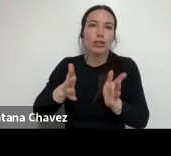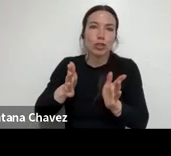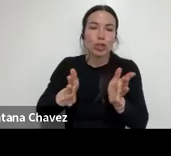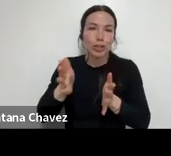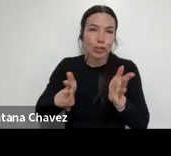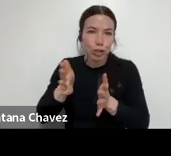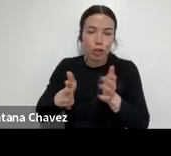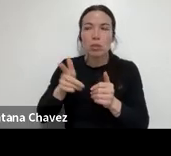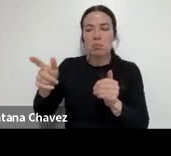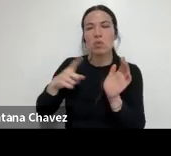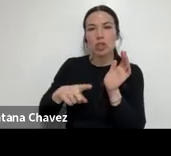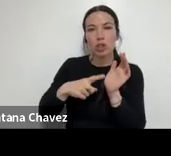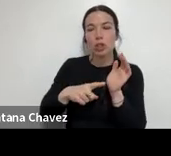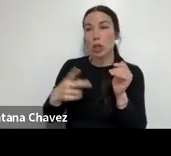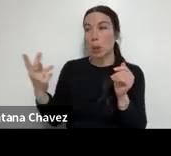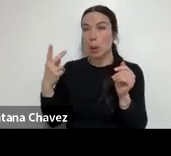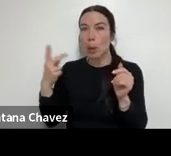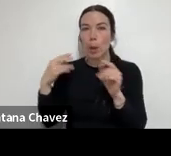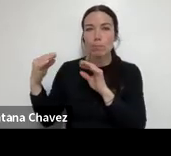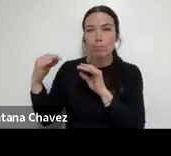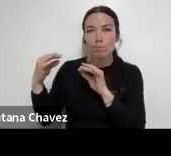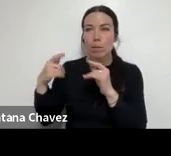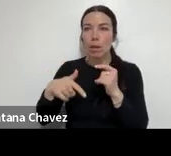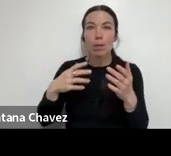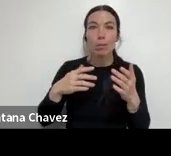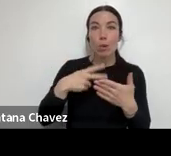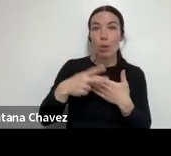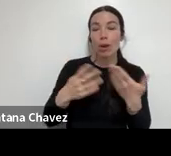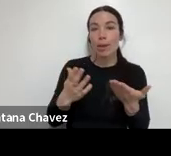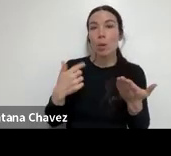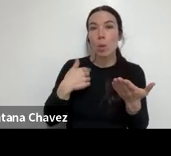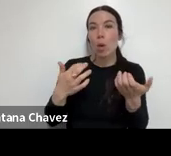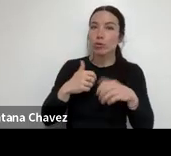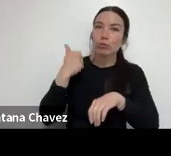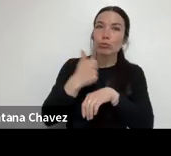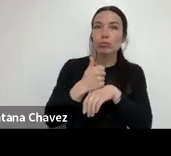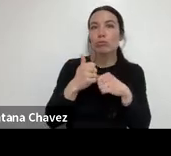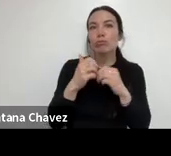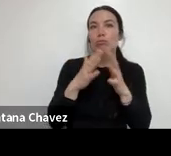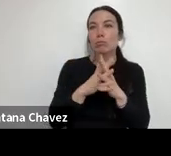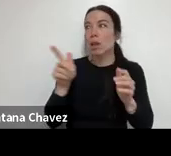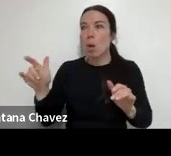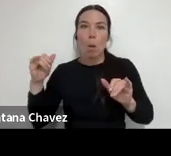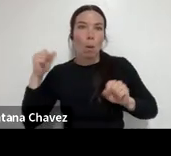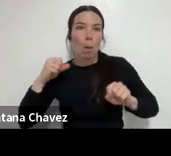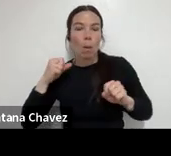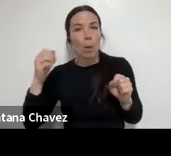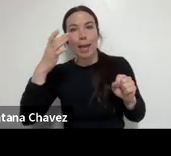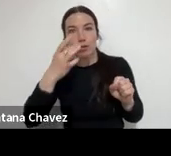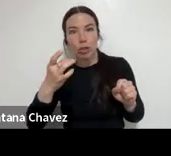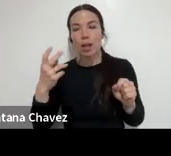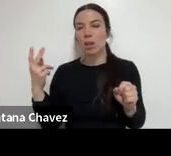of setting up this program. He was very interested, and we ended up in Siena